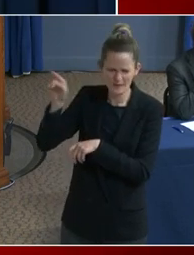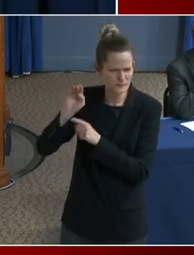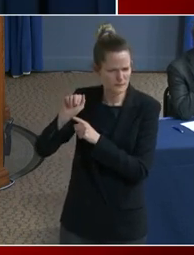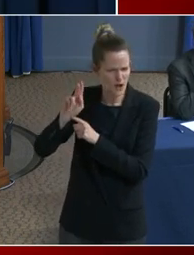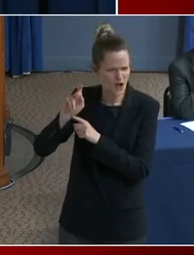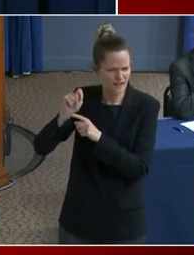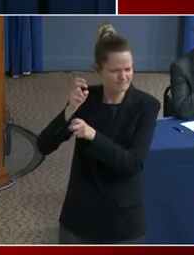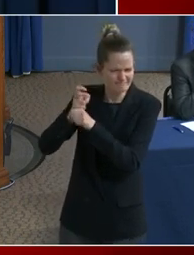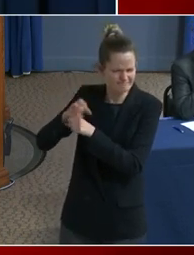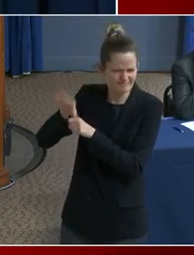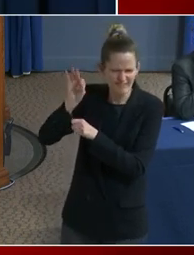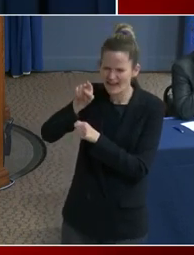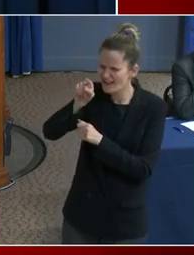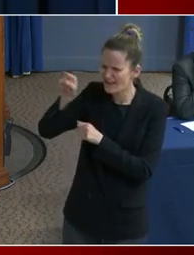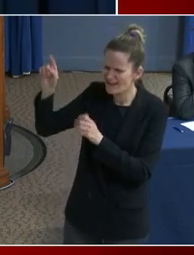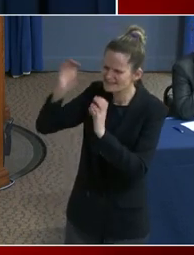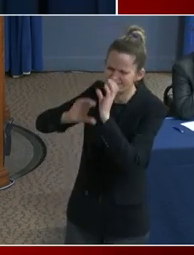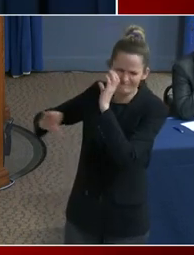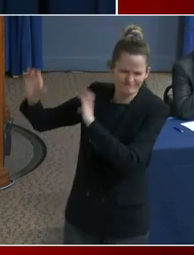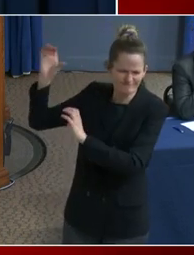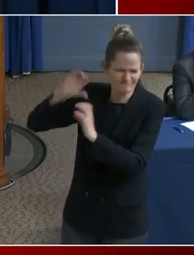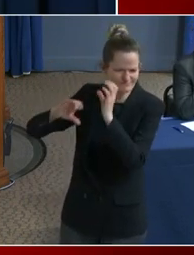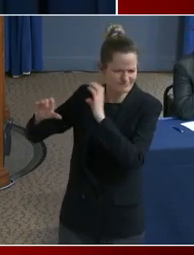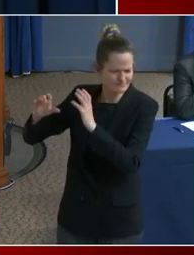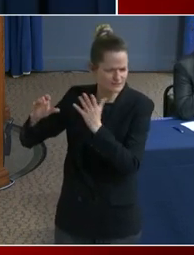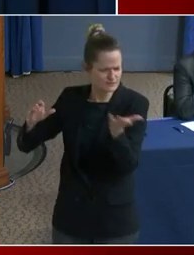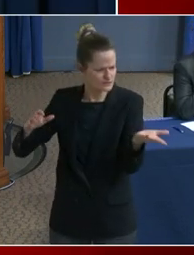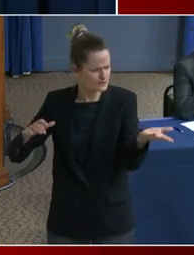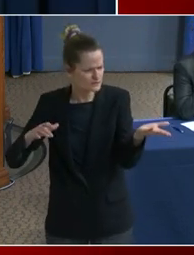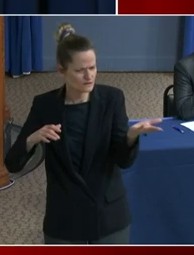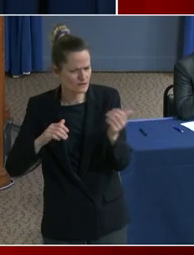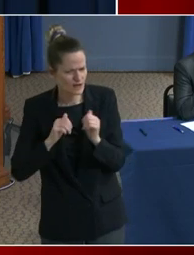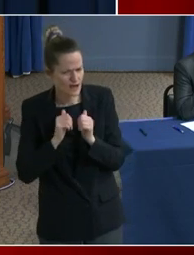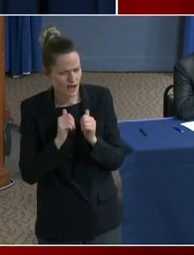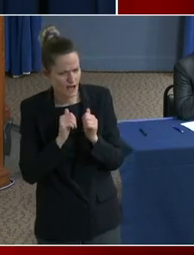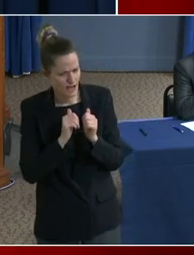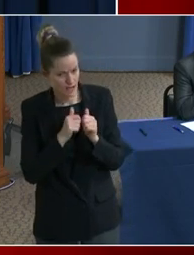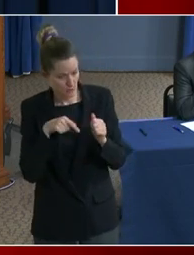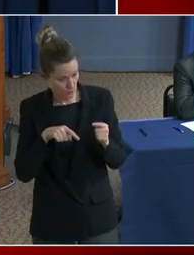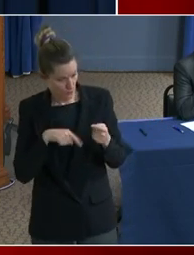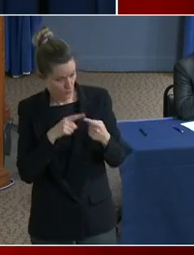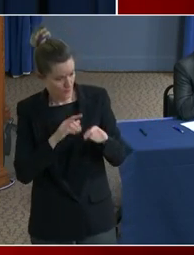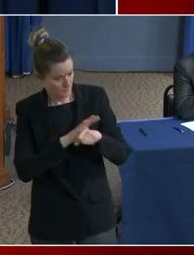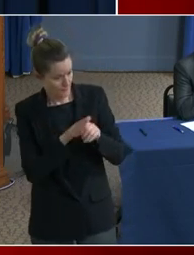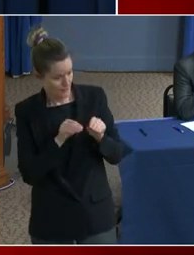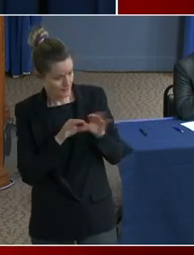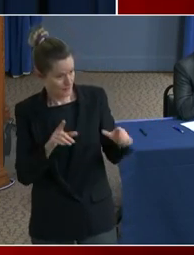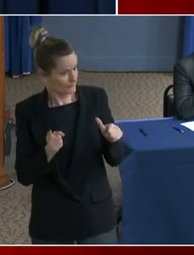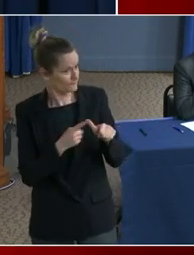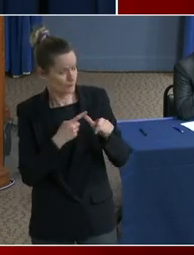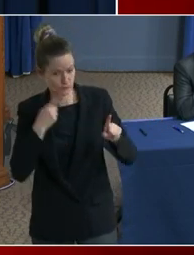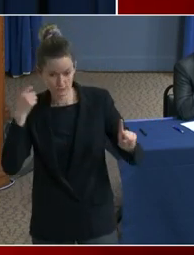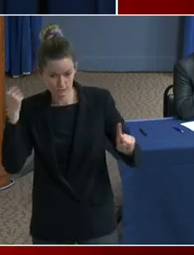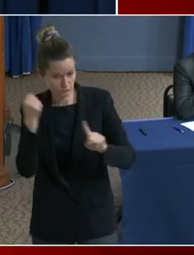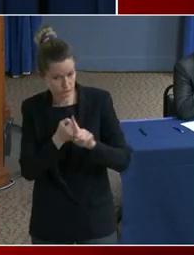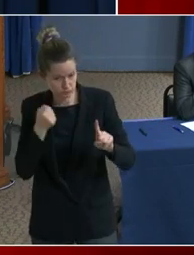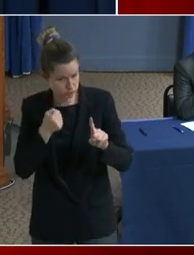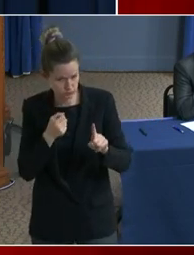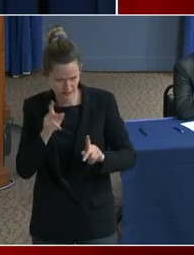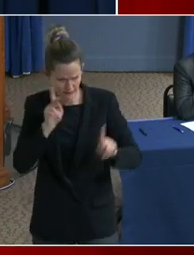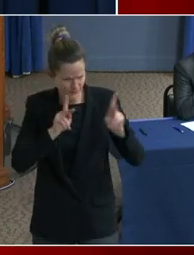could you give some sort of insights into that? I mean, when the pandemic first hit, obviously states and everyone competing with one